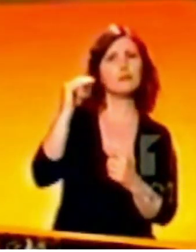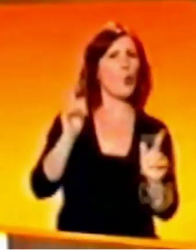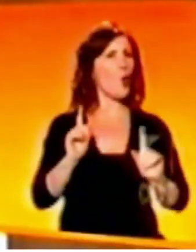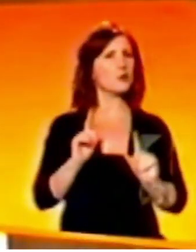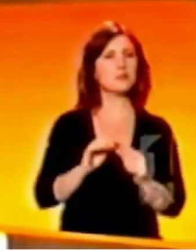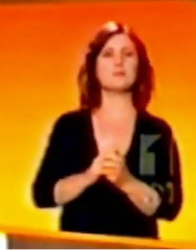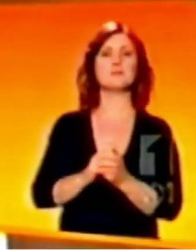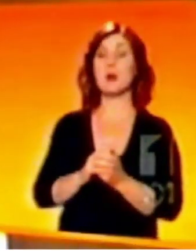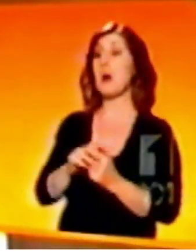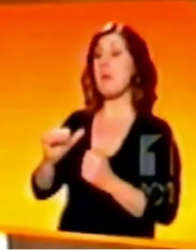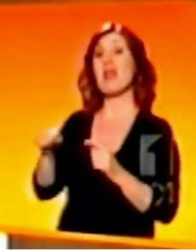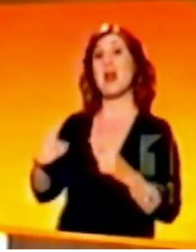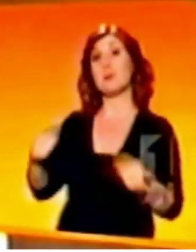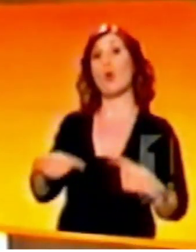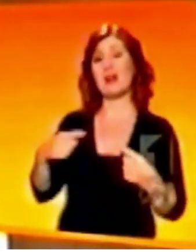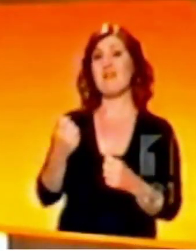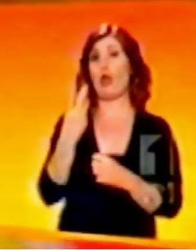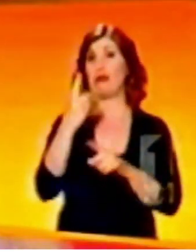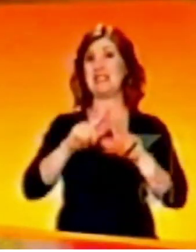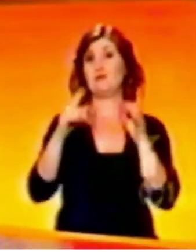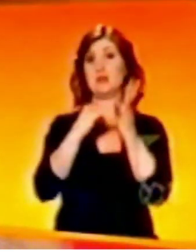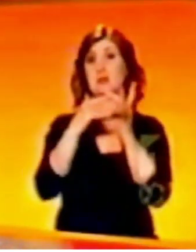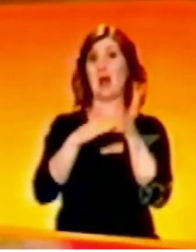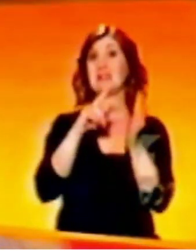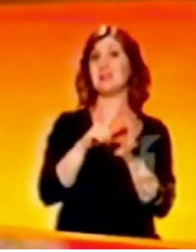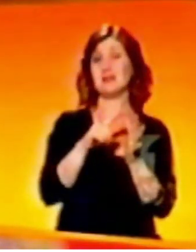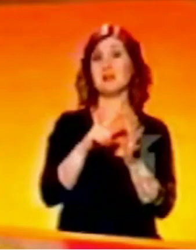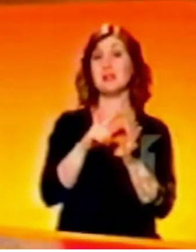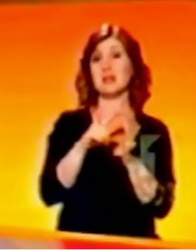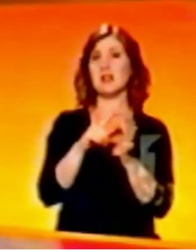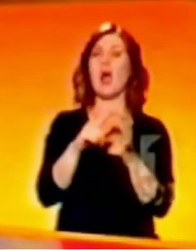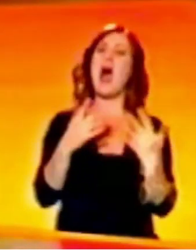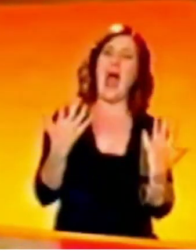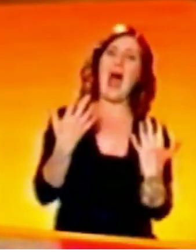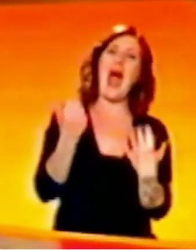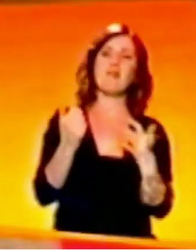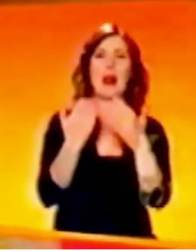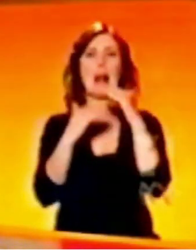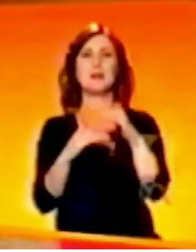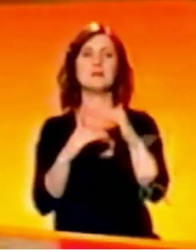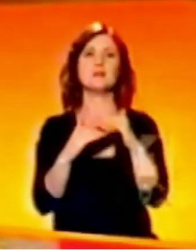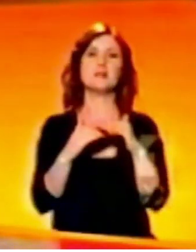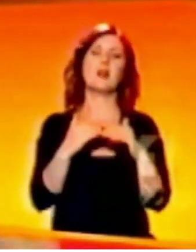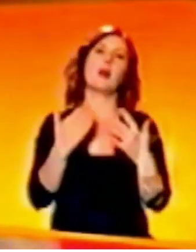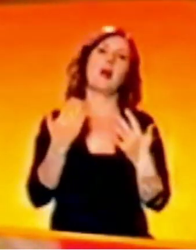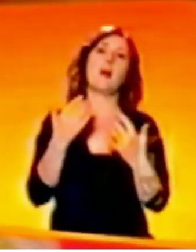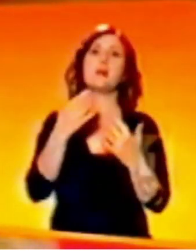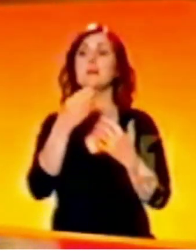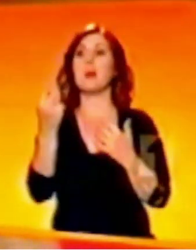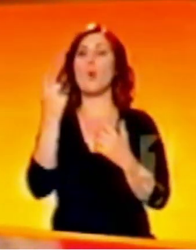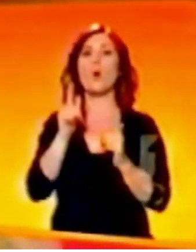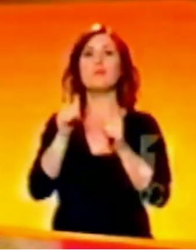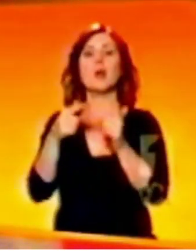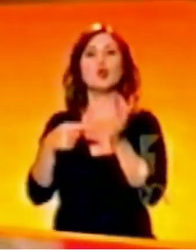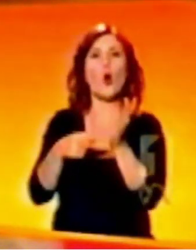that? The chair, this model chair, come in 3 sizes, and obviously the limitation, if people have to use it as a toilet